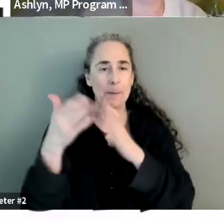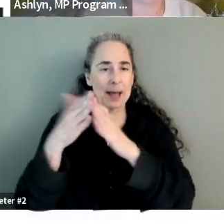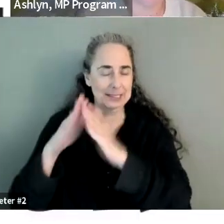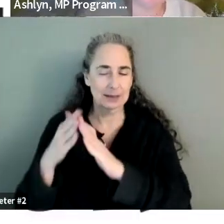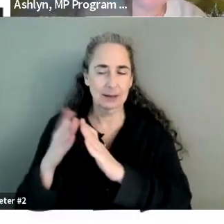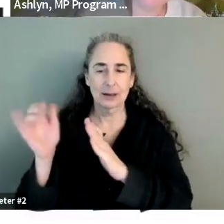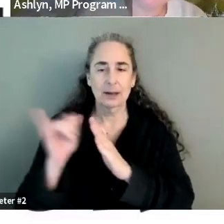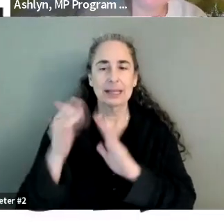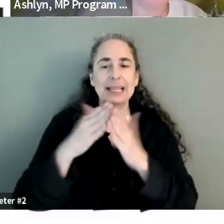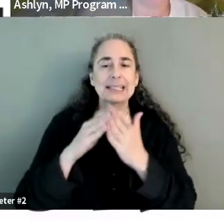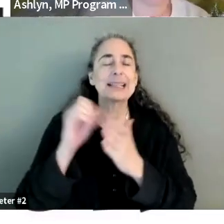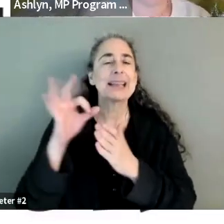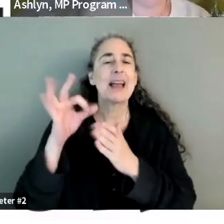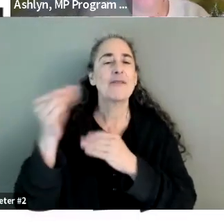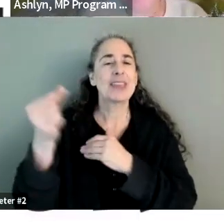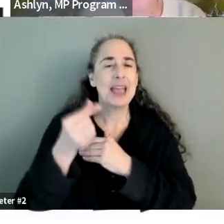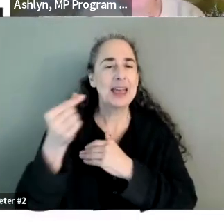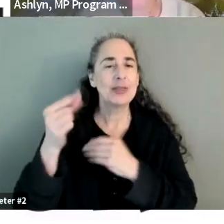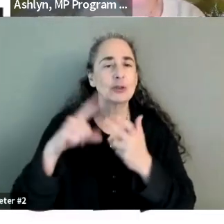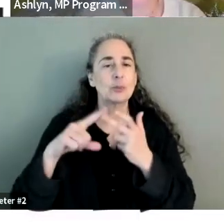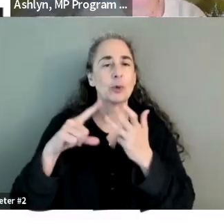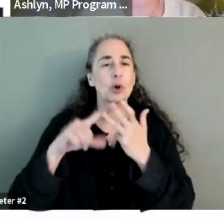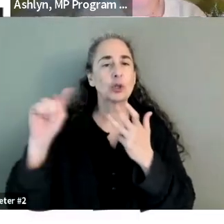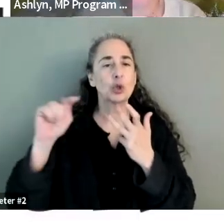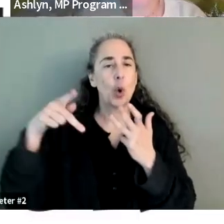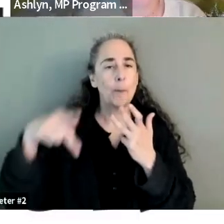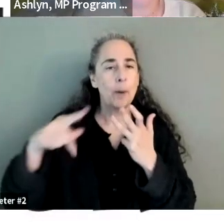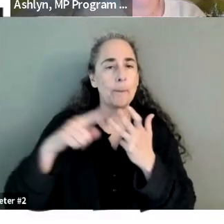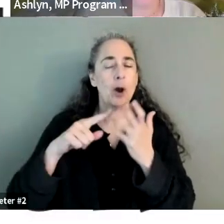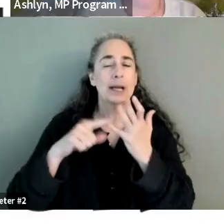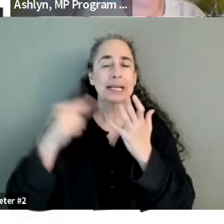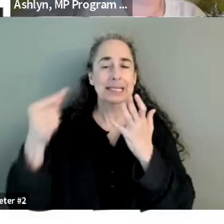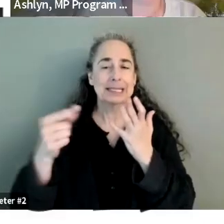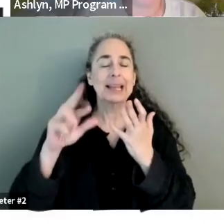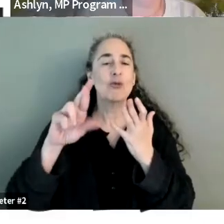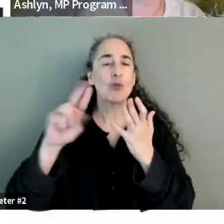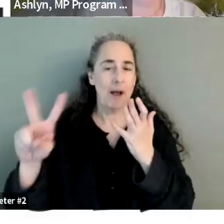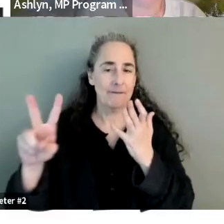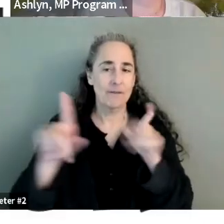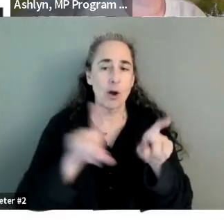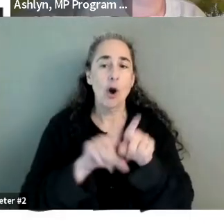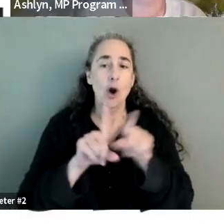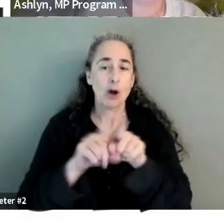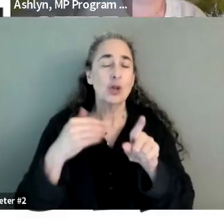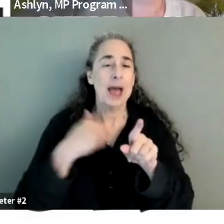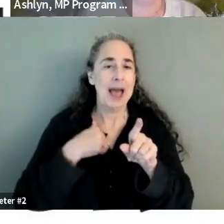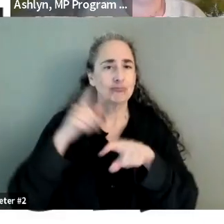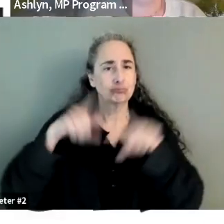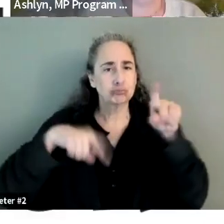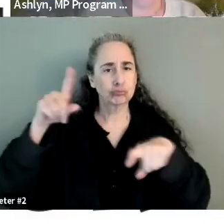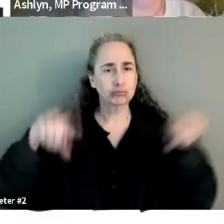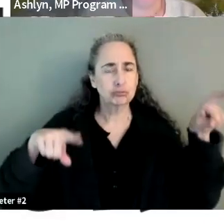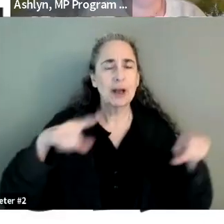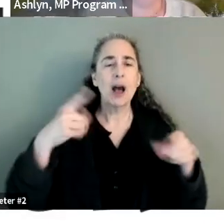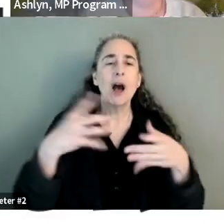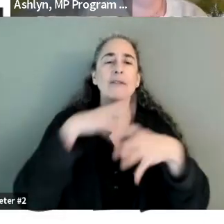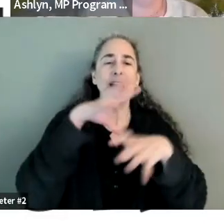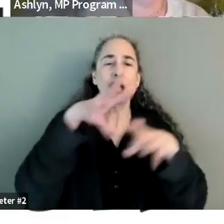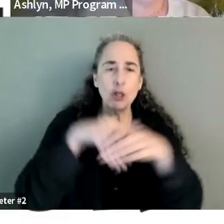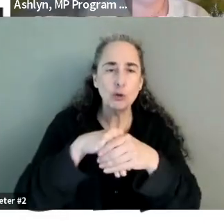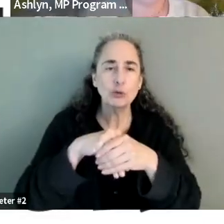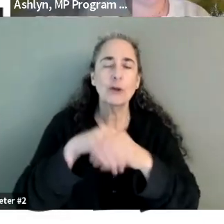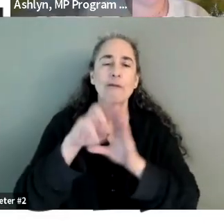like the City of Gaithersburg, Tacoma Park, and City of Rockville also offer a wide range of inclusive recreation